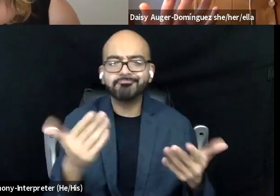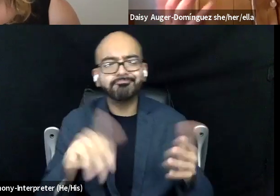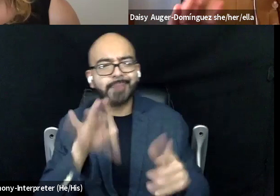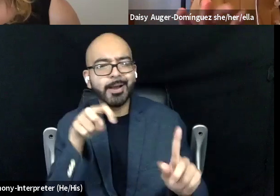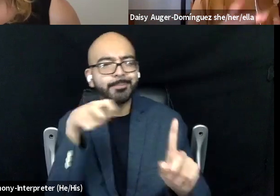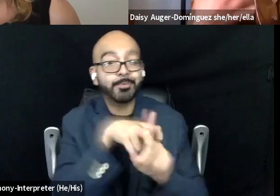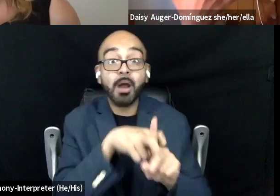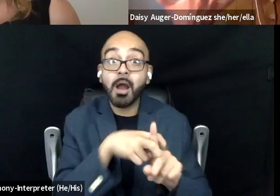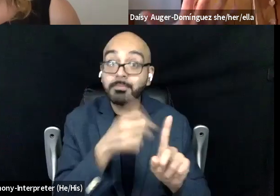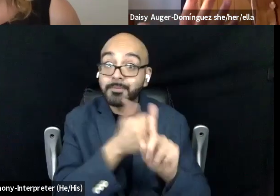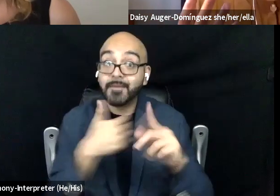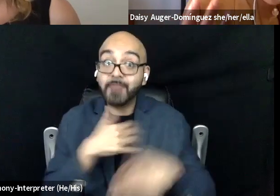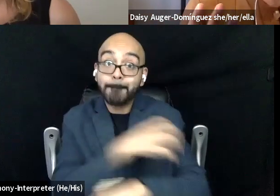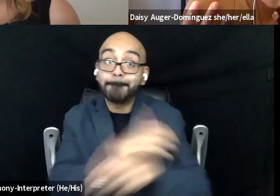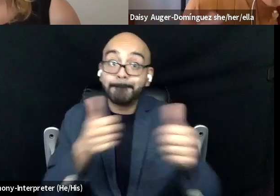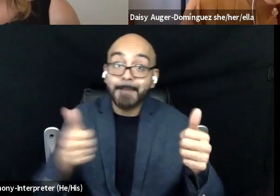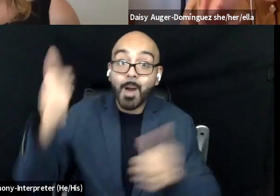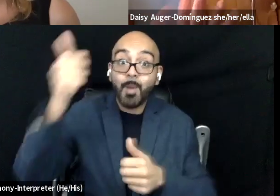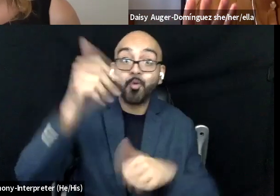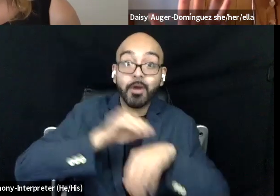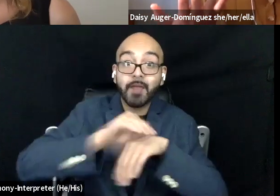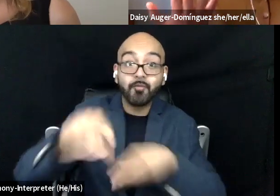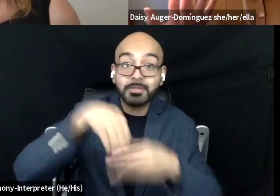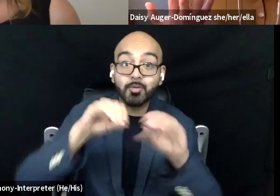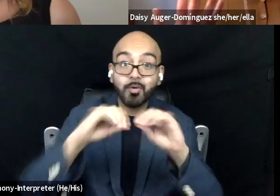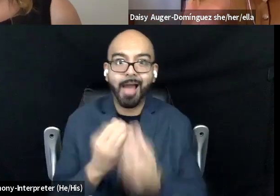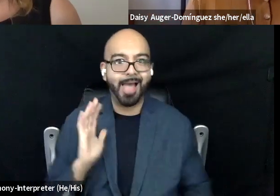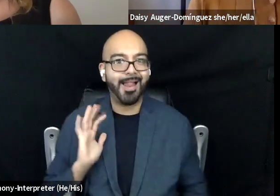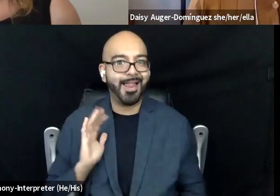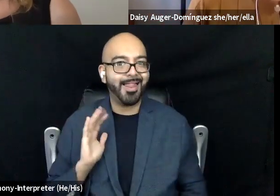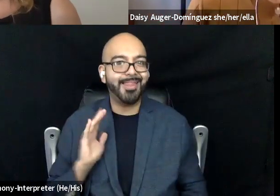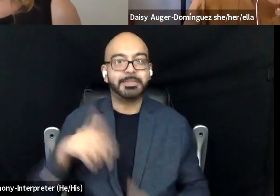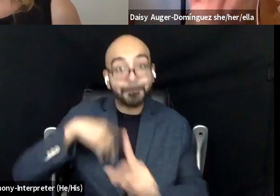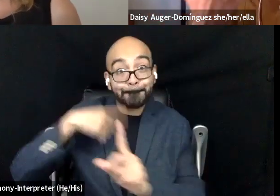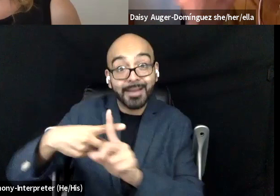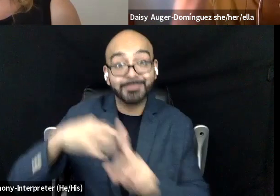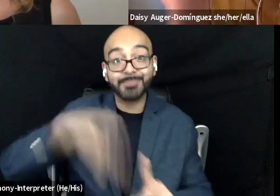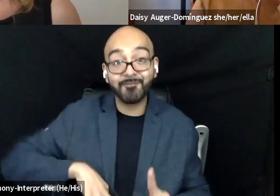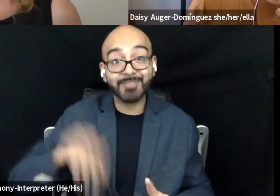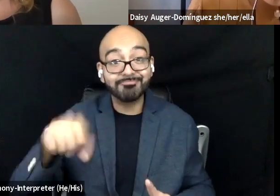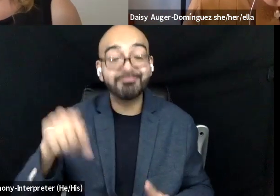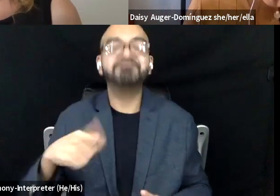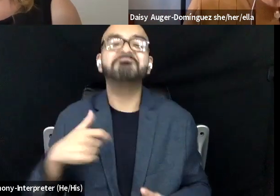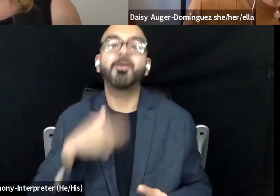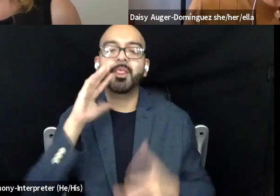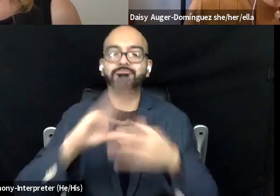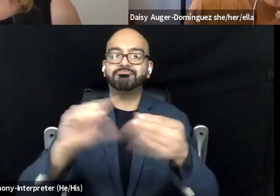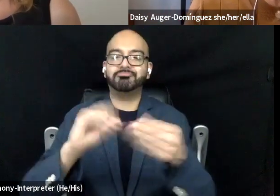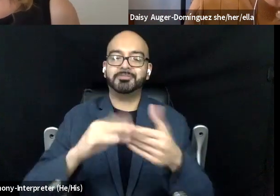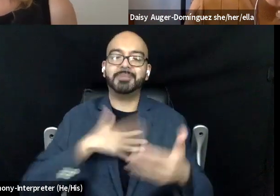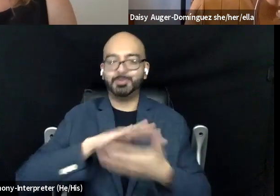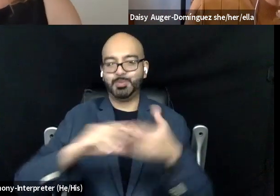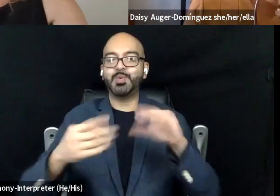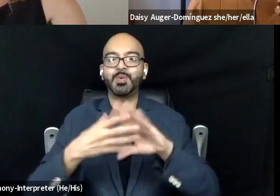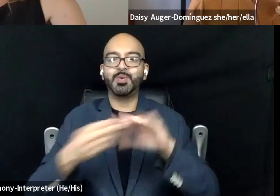power. Again, if they have influence in the organization, that's also a plus. I'll share this story, and I've shared this publicly. When I was